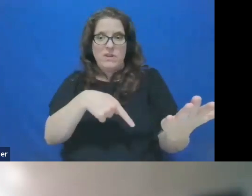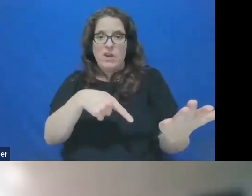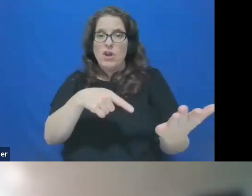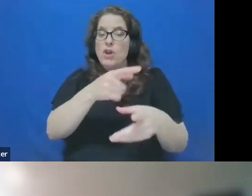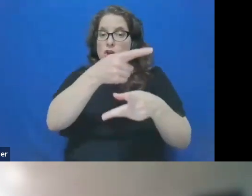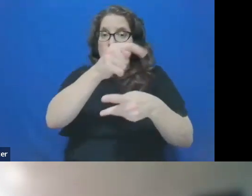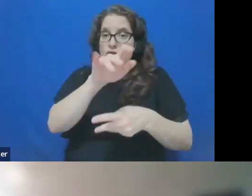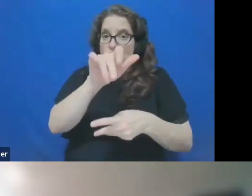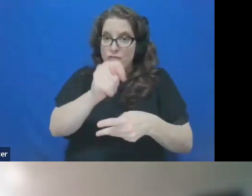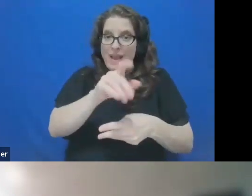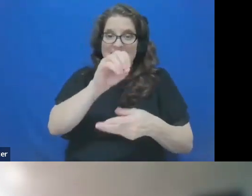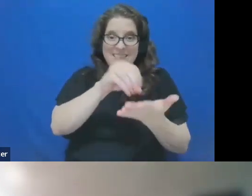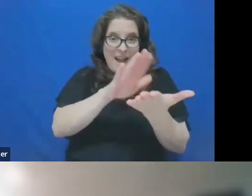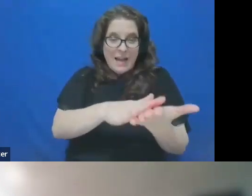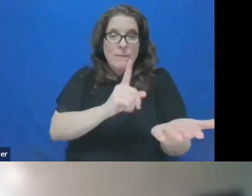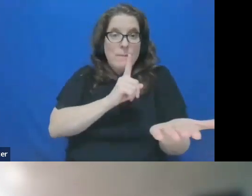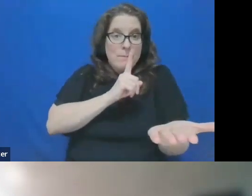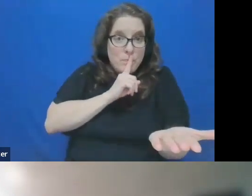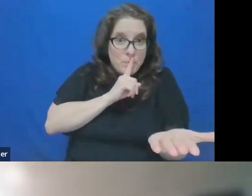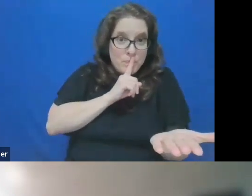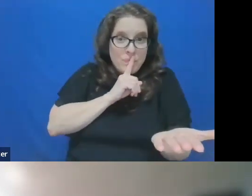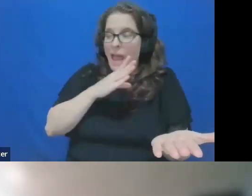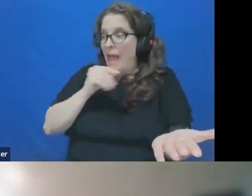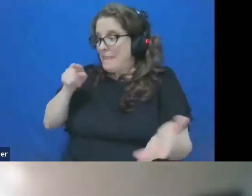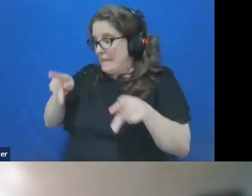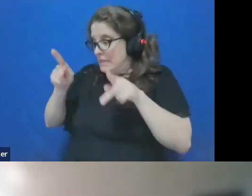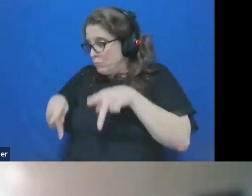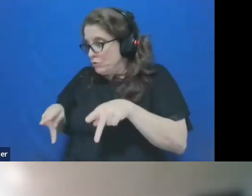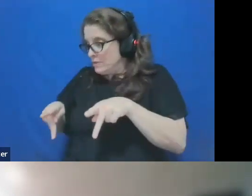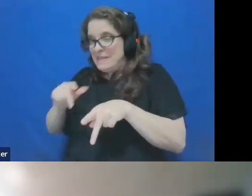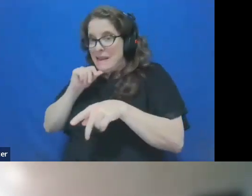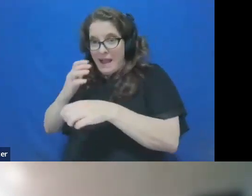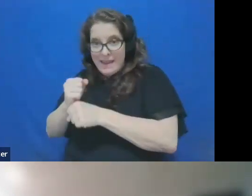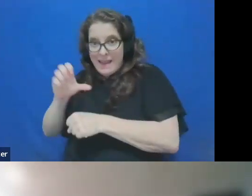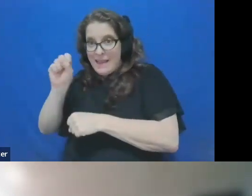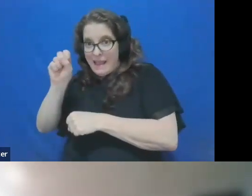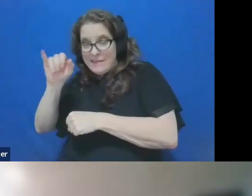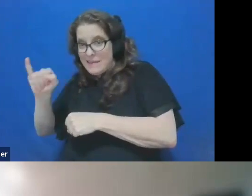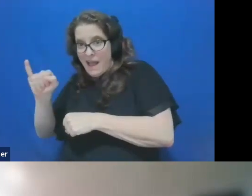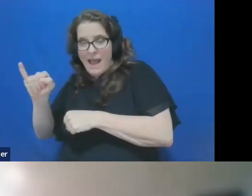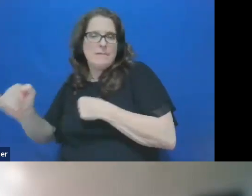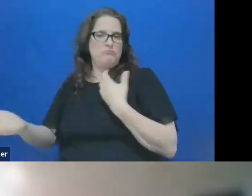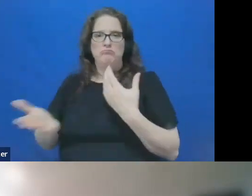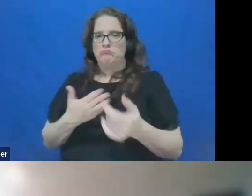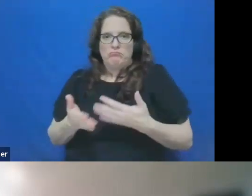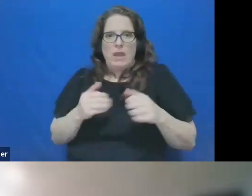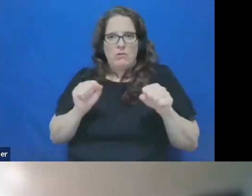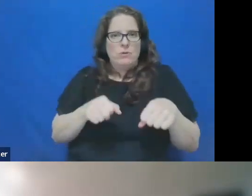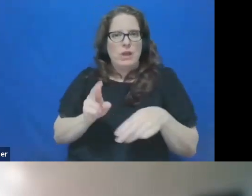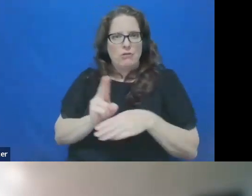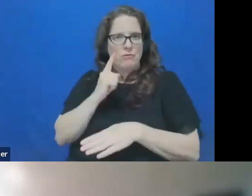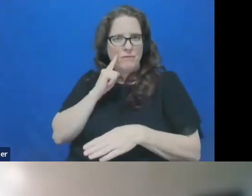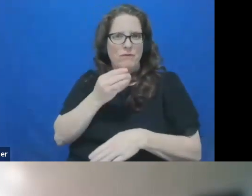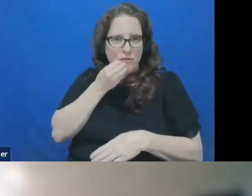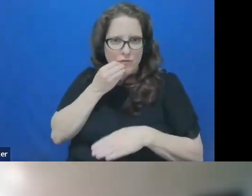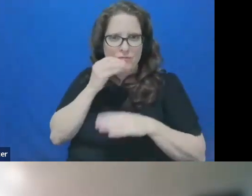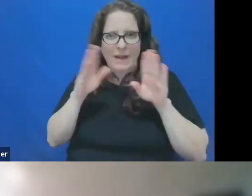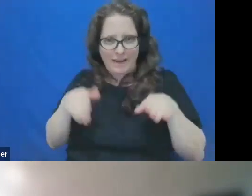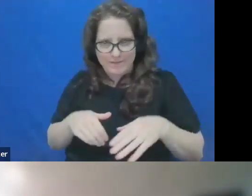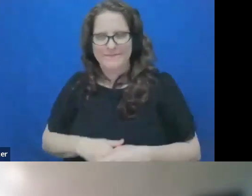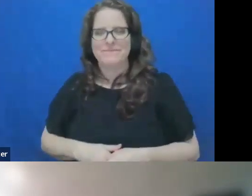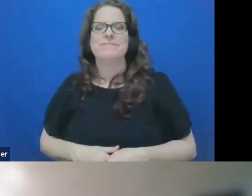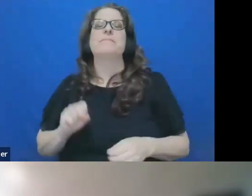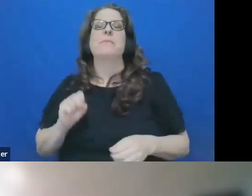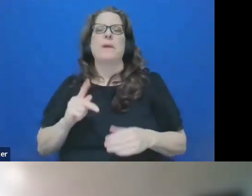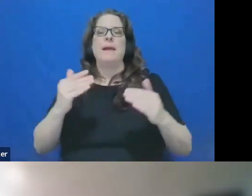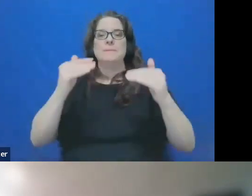Okay, thank you. Okay, so we have a question with a few parts to it. So first one is, how involved can and should